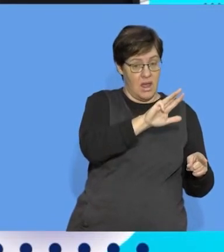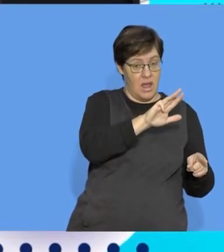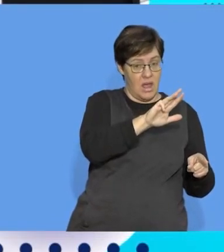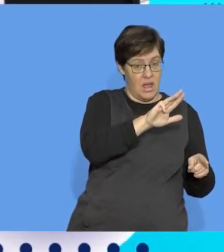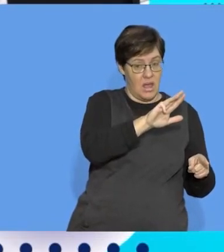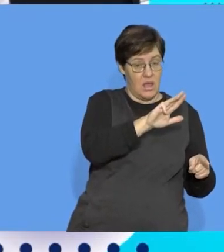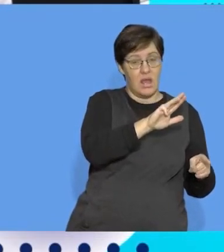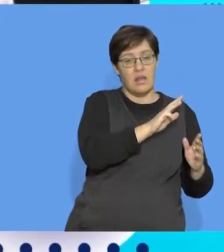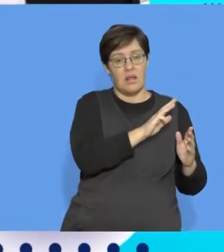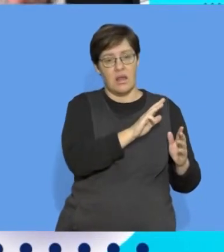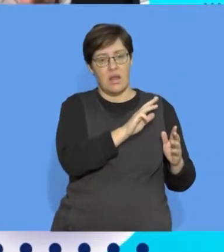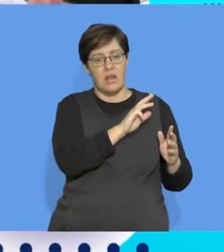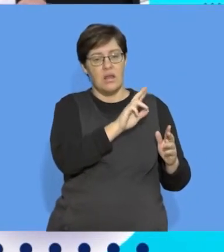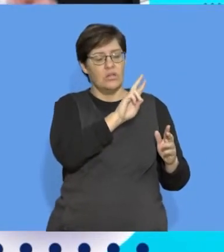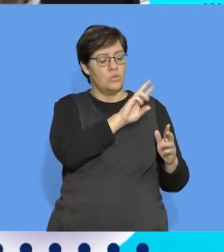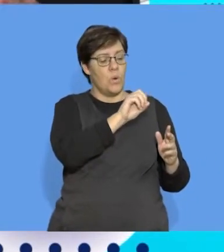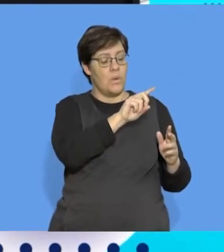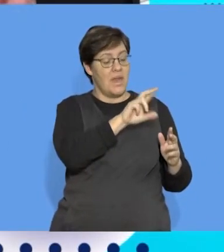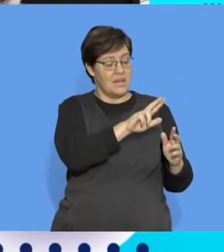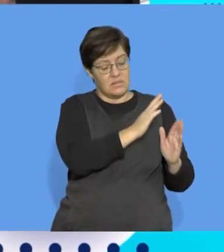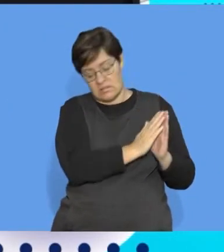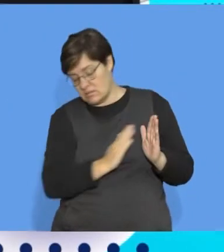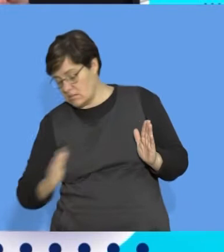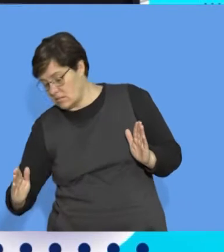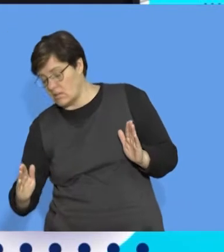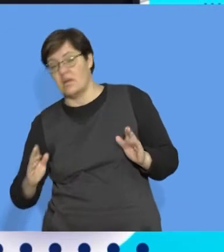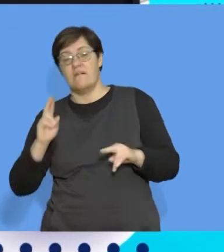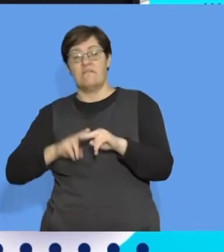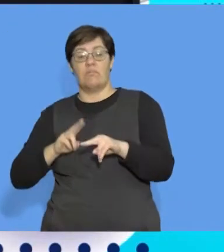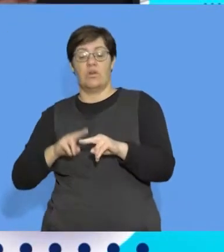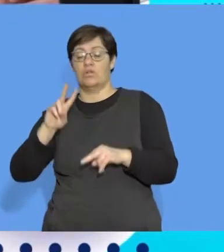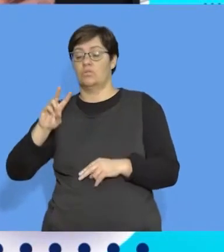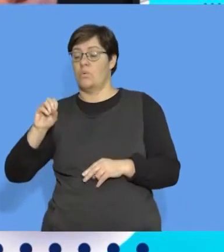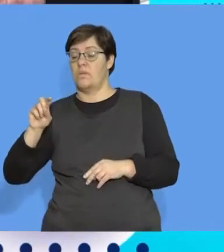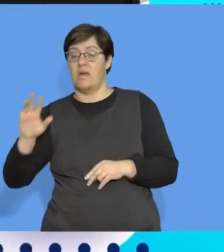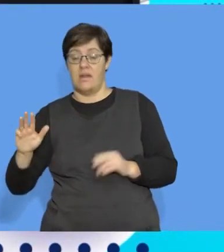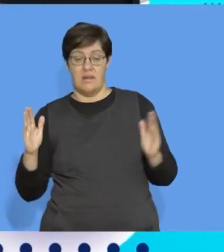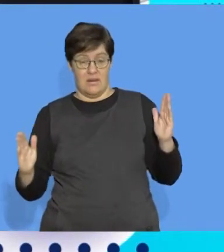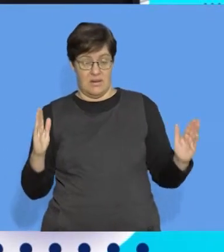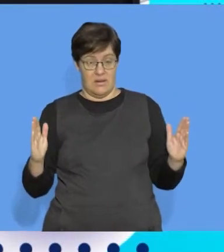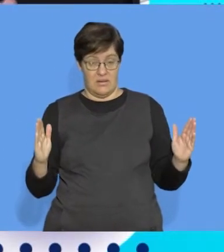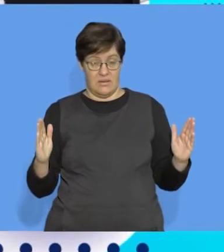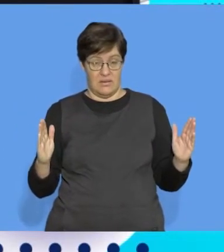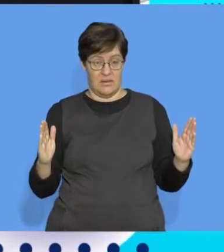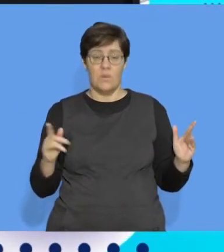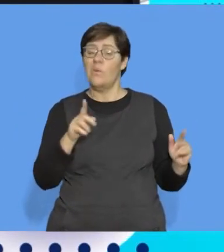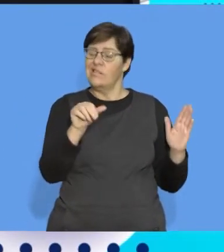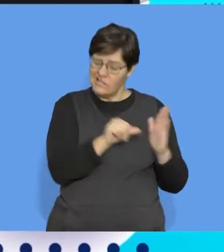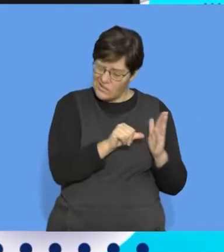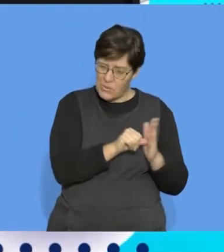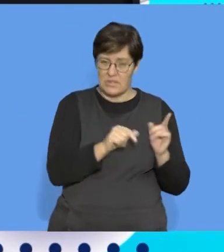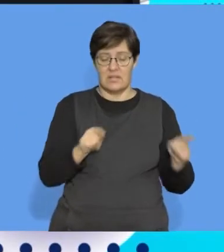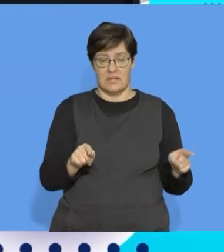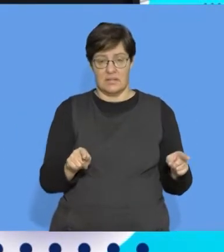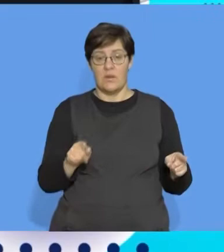February 2019. So that's the financial year that you're working for. Those dates are important because obviously it's going to